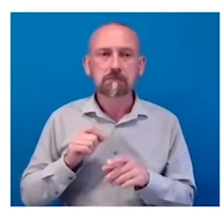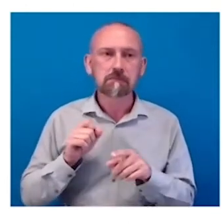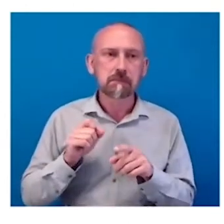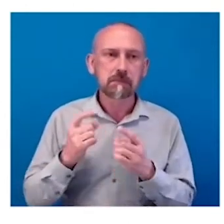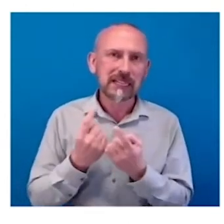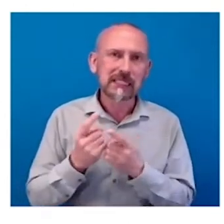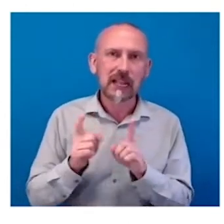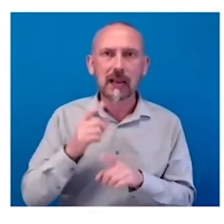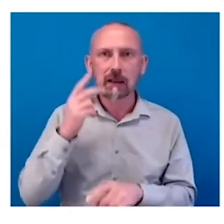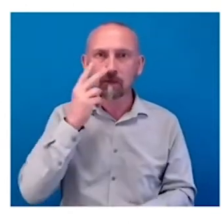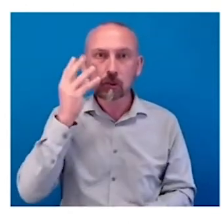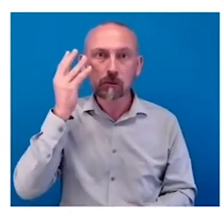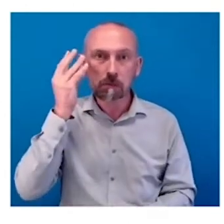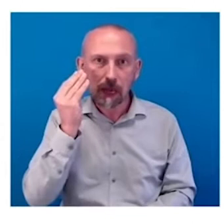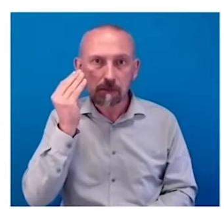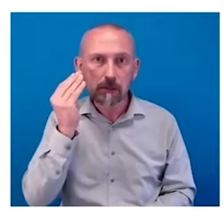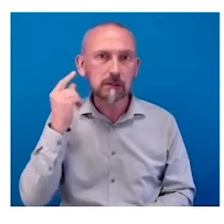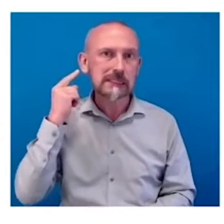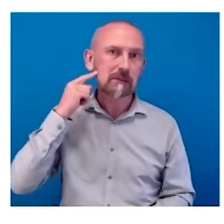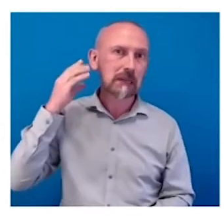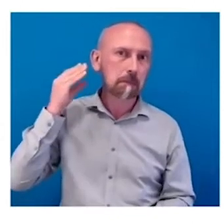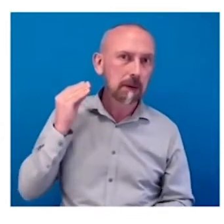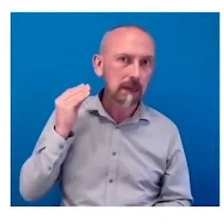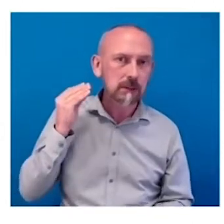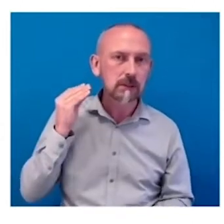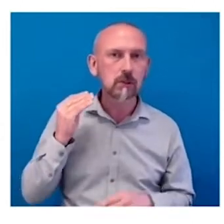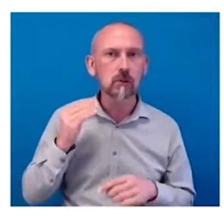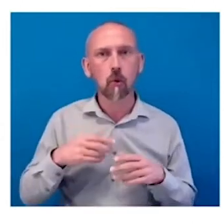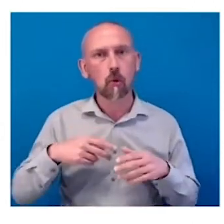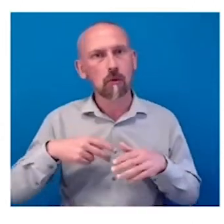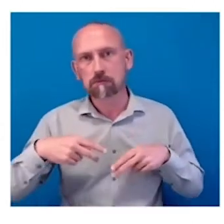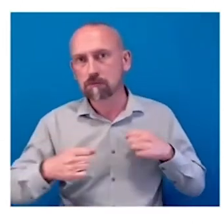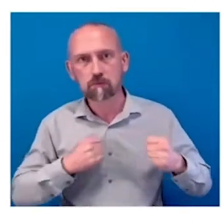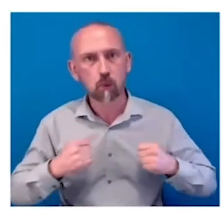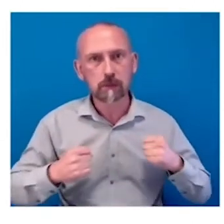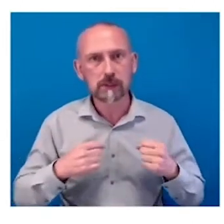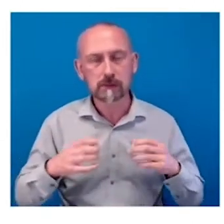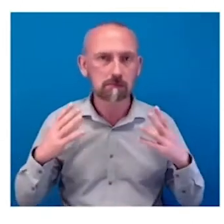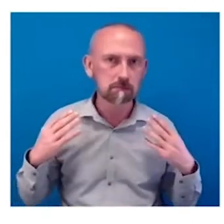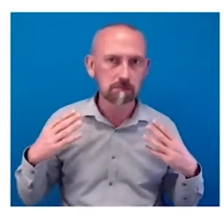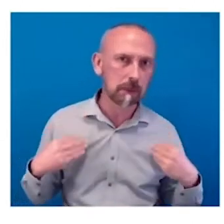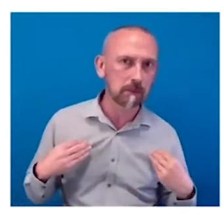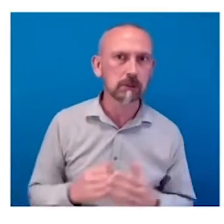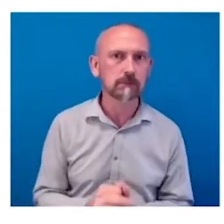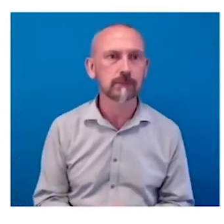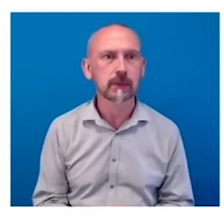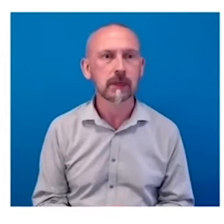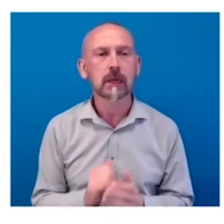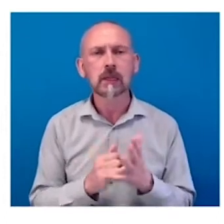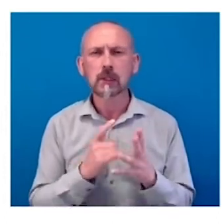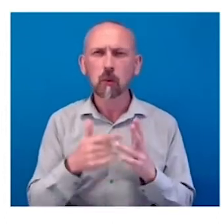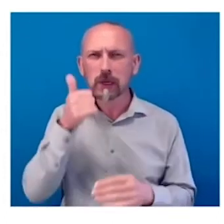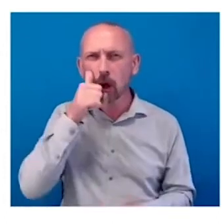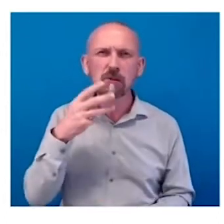impairments, hearing impairments, and motor impairments. And we know that about 300,000 people every year